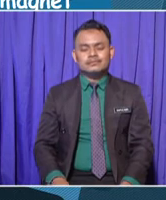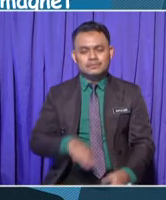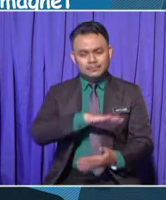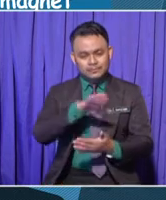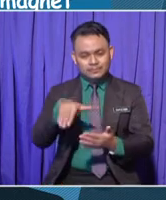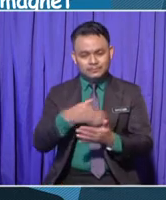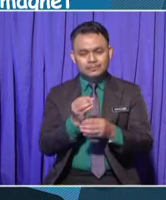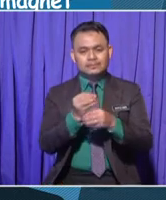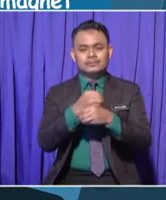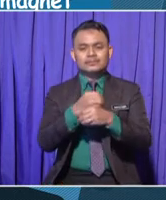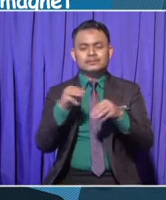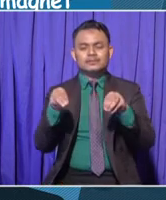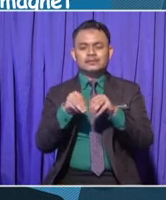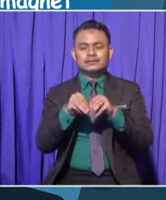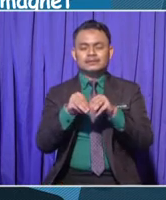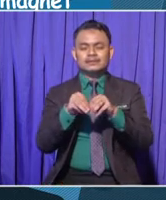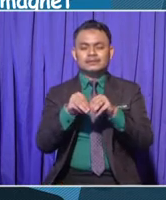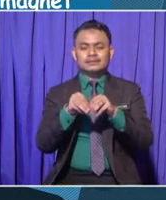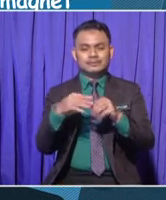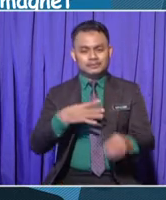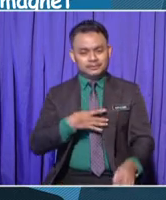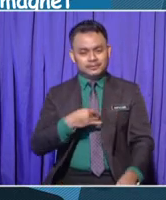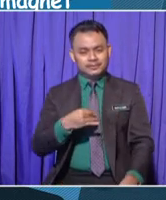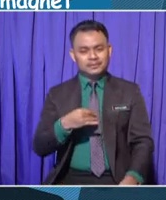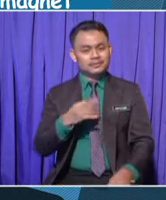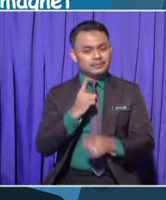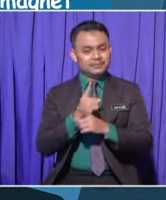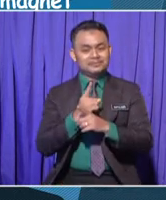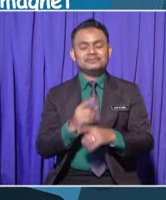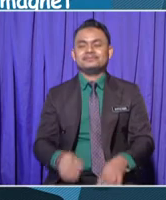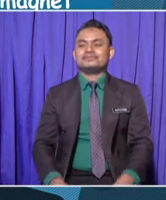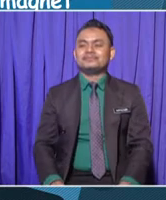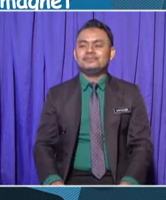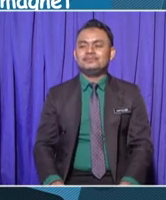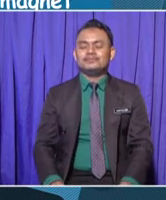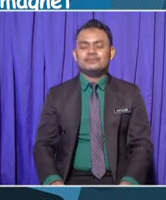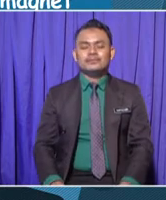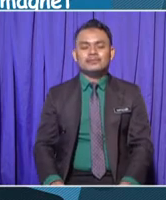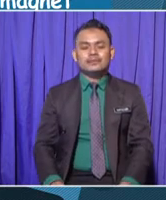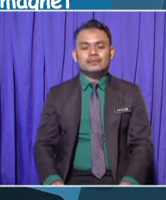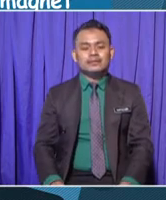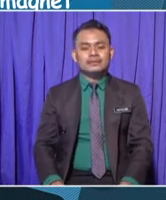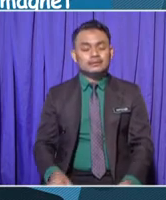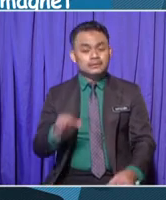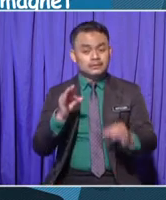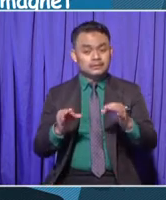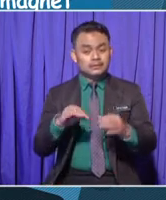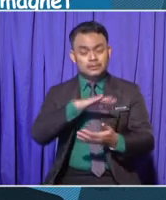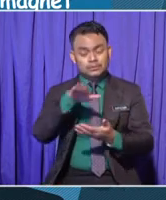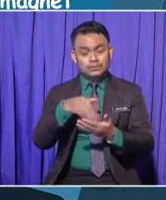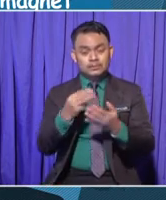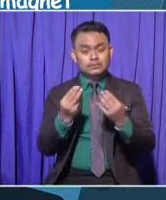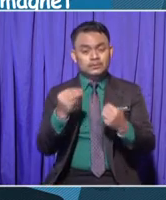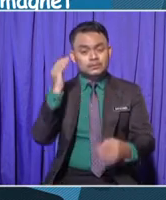These shapes of magnets are very interesting, right? If you all want to know,